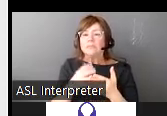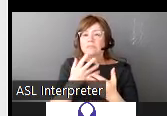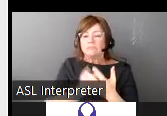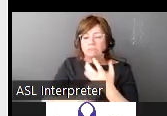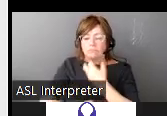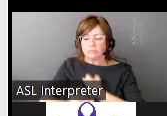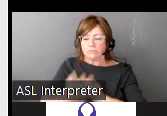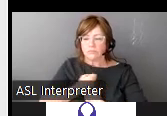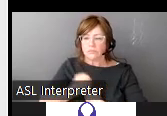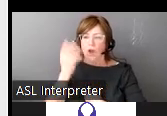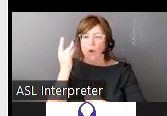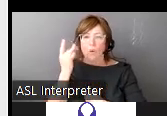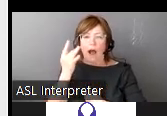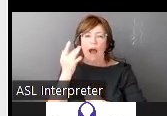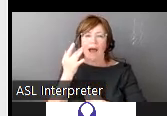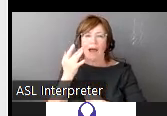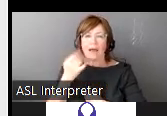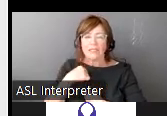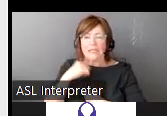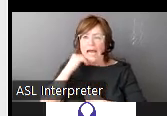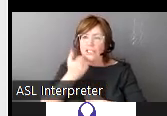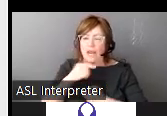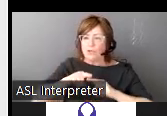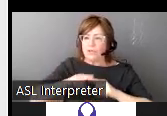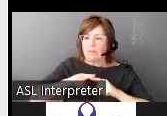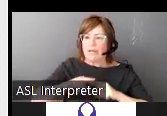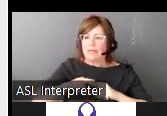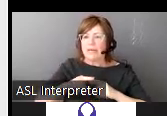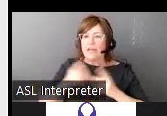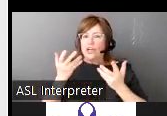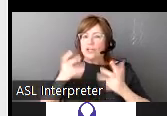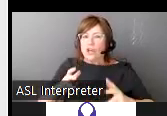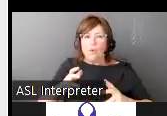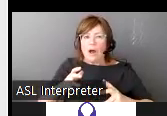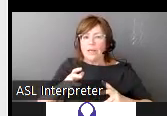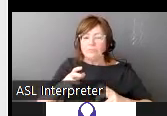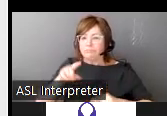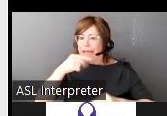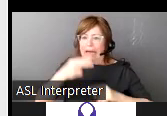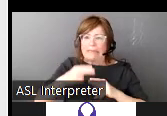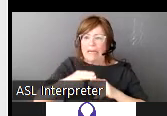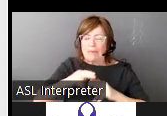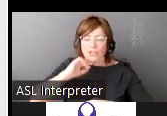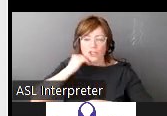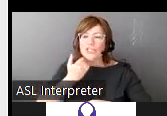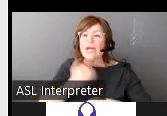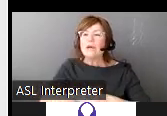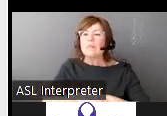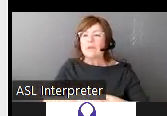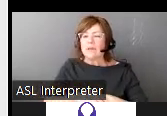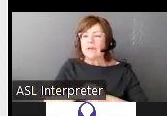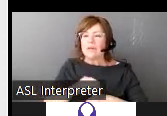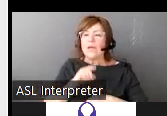and stigma of such dependency and for fear of losing face, as filial piety, as we mentioned before, remains of